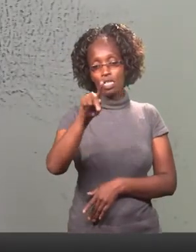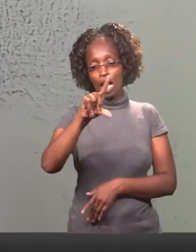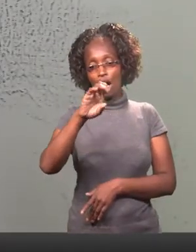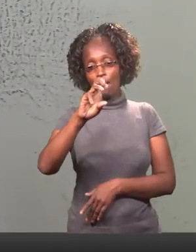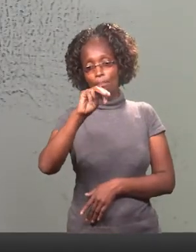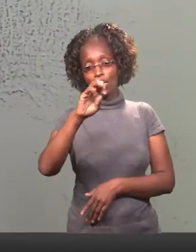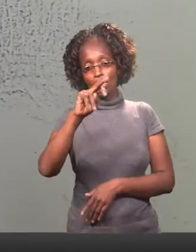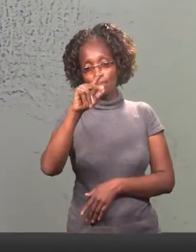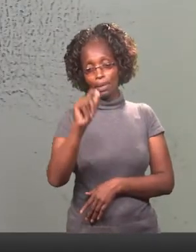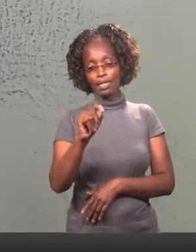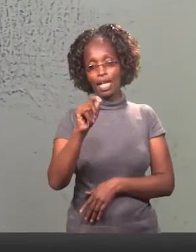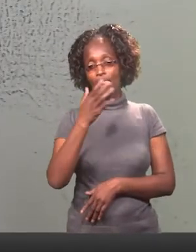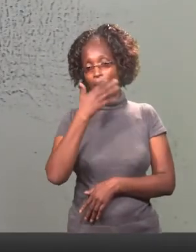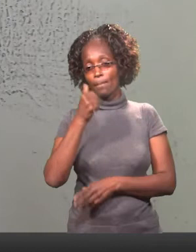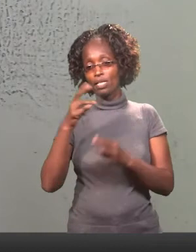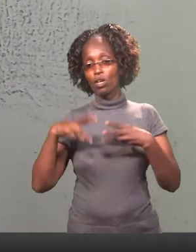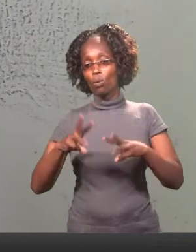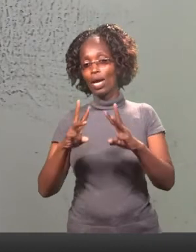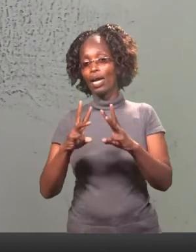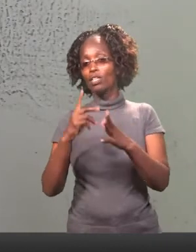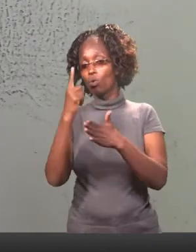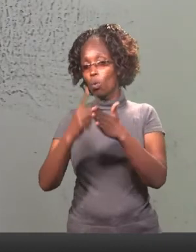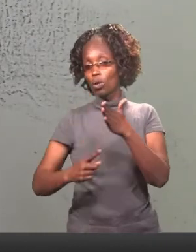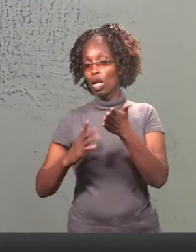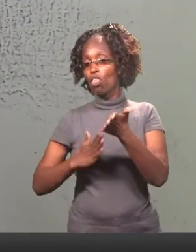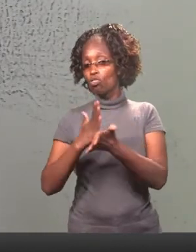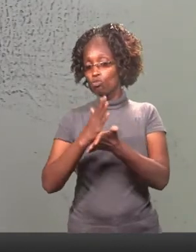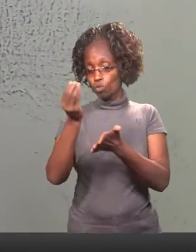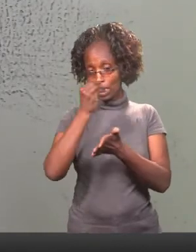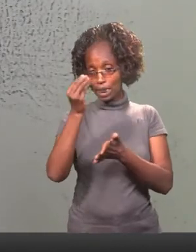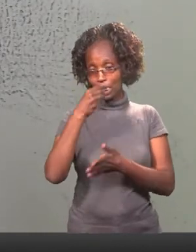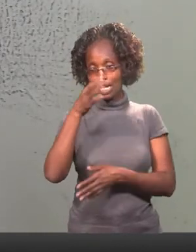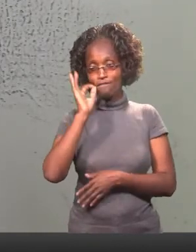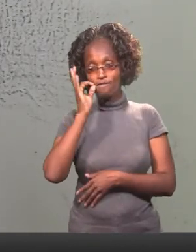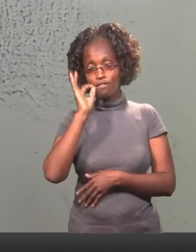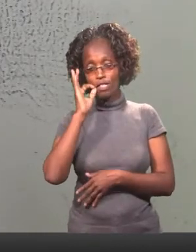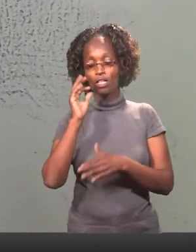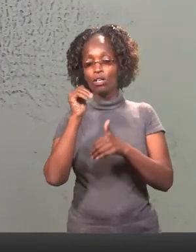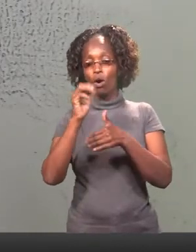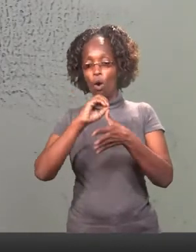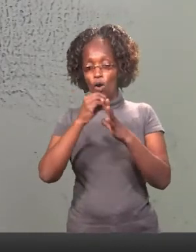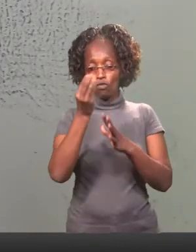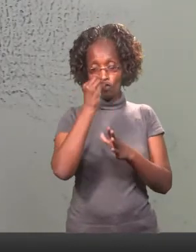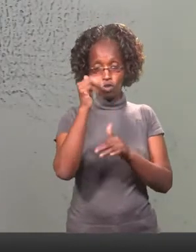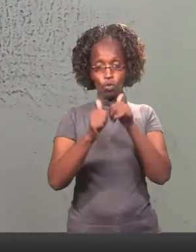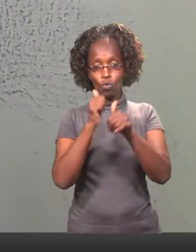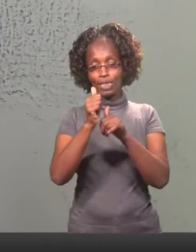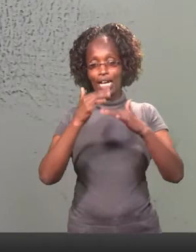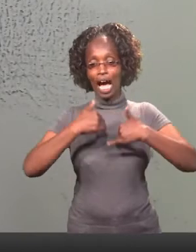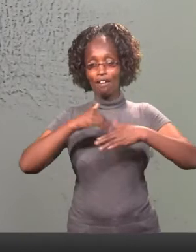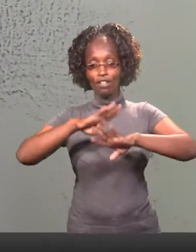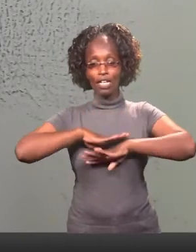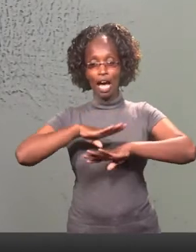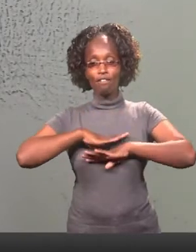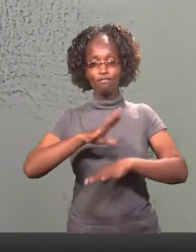treat iron deficiency anemia is taking foods that are iron rich. This is found